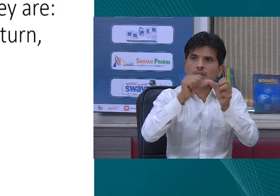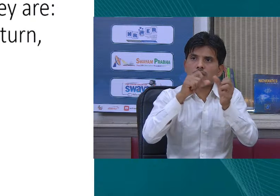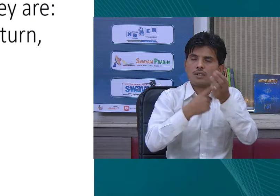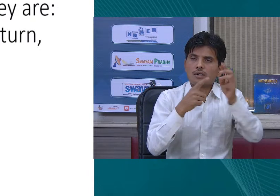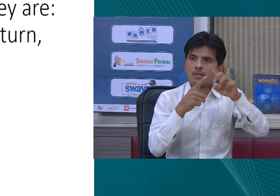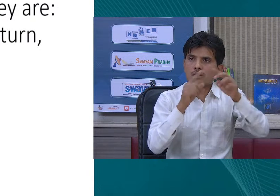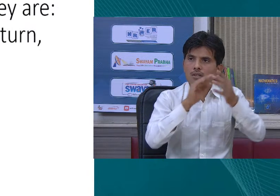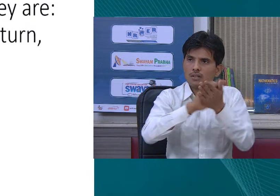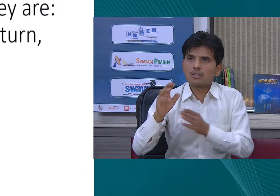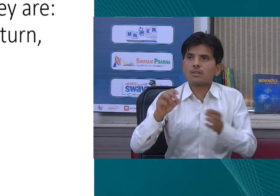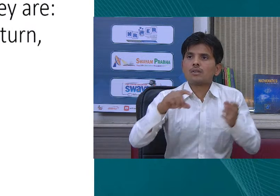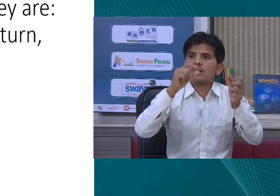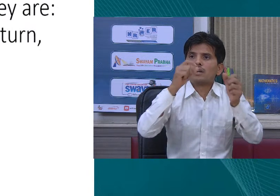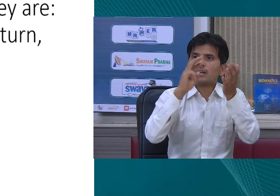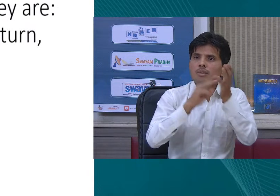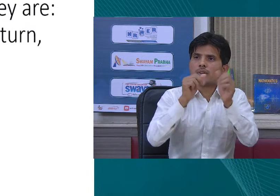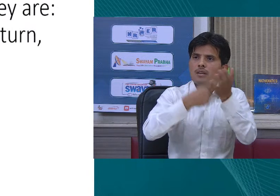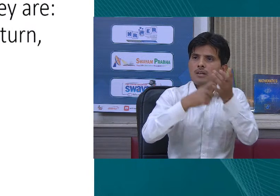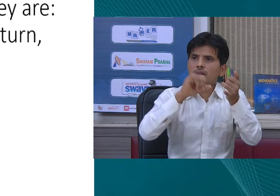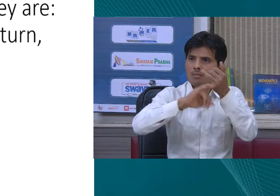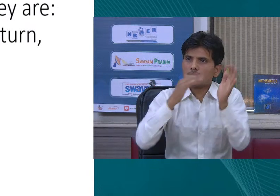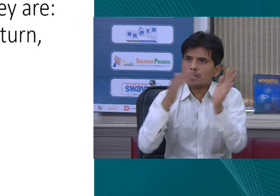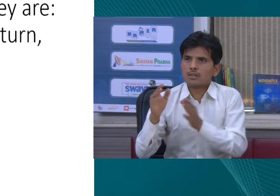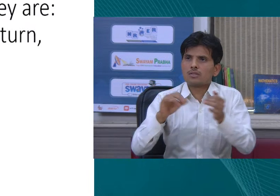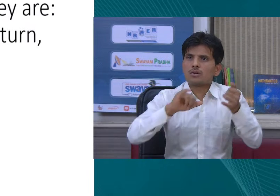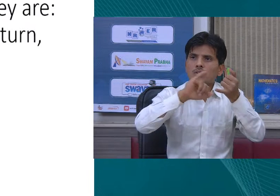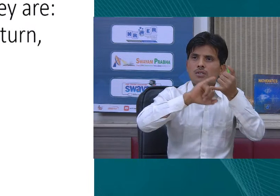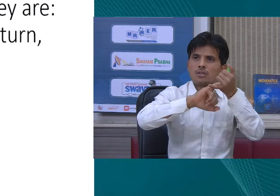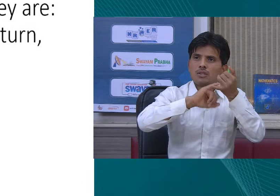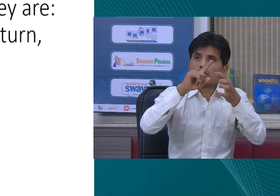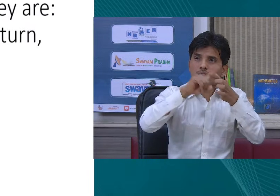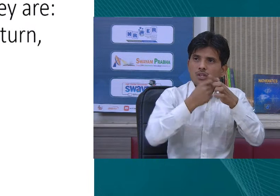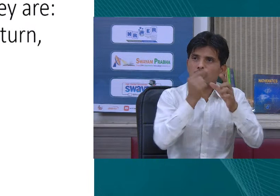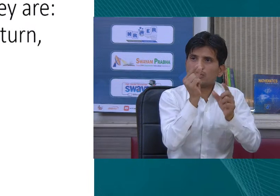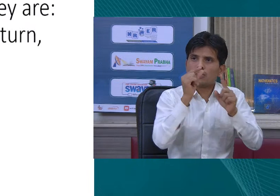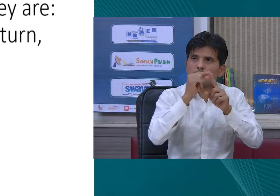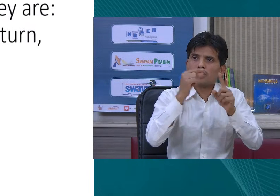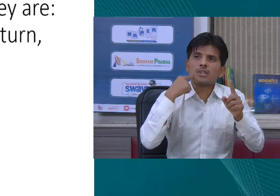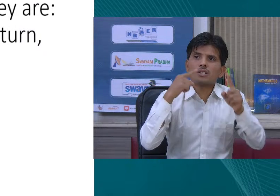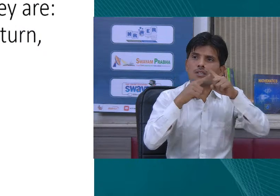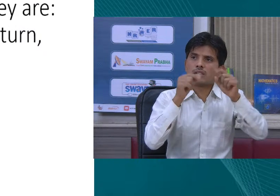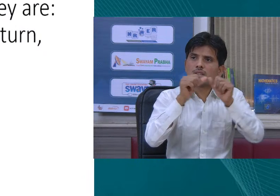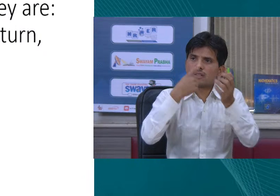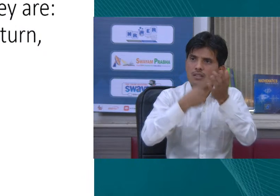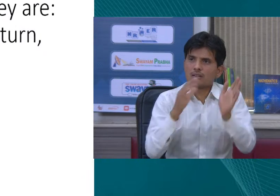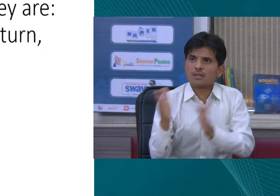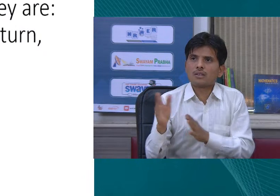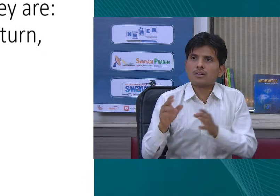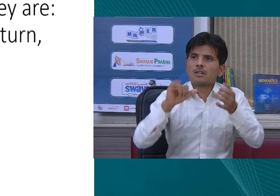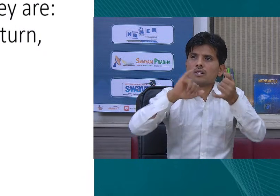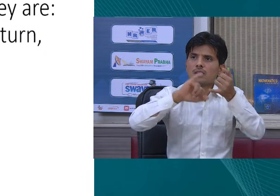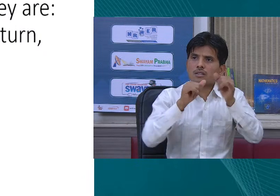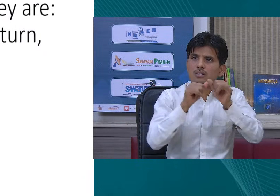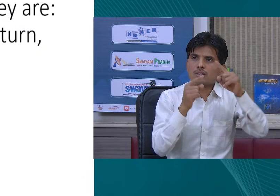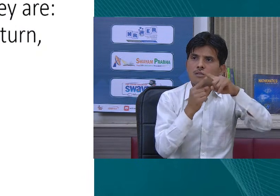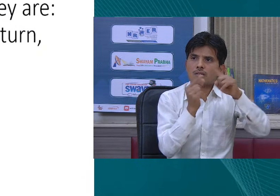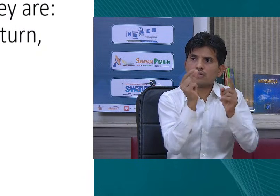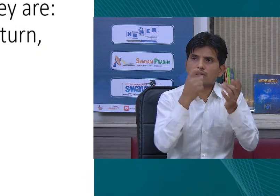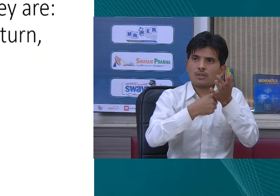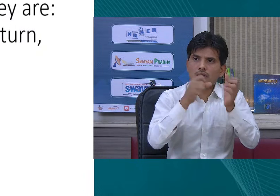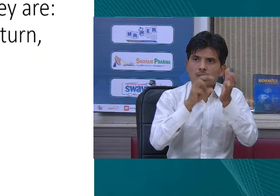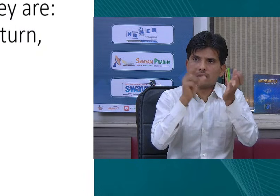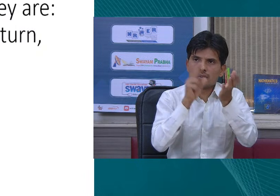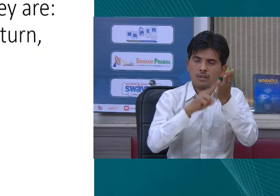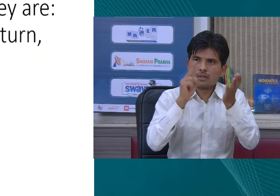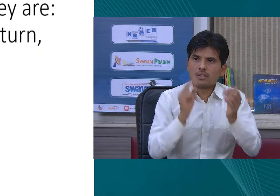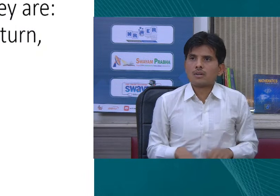Jupiter, Saturn, Uranus and Neptune. So these are the 8 planets which are